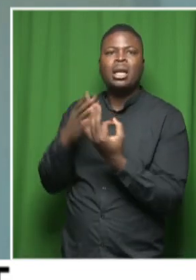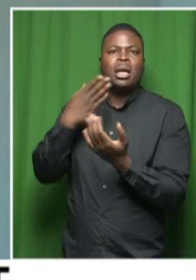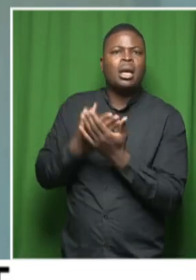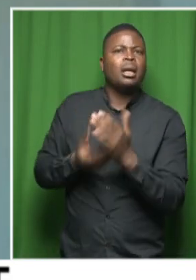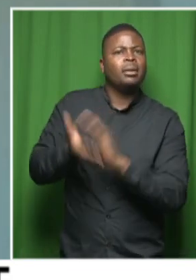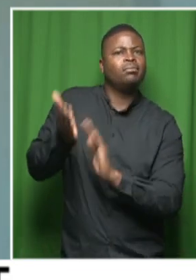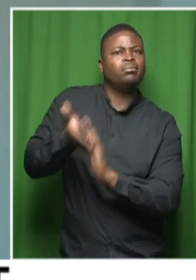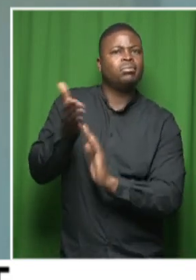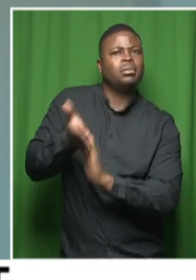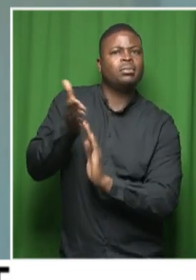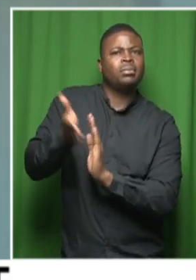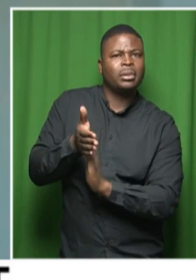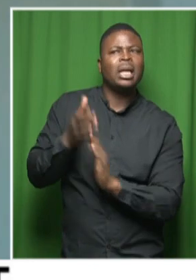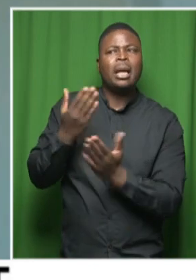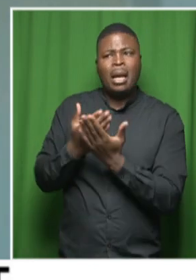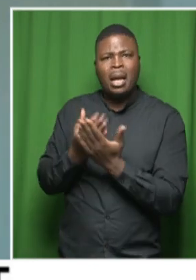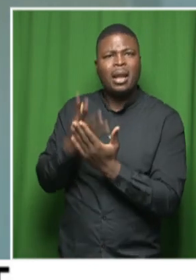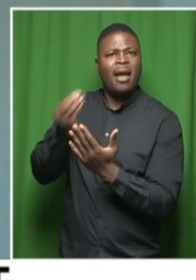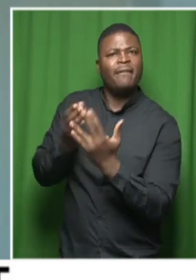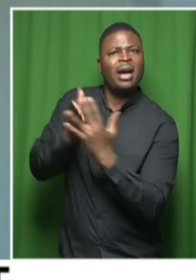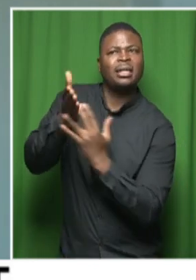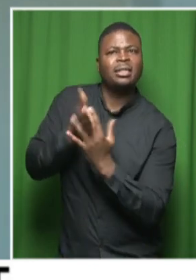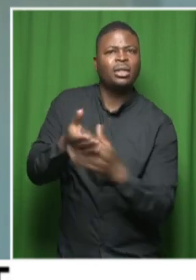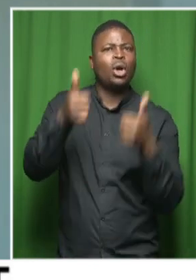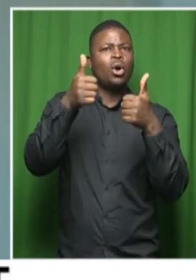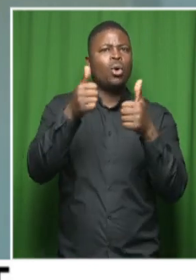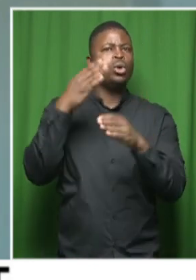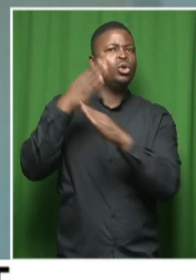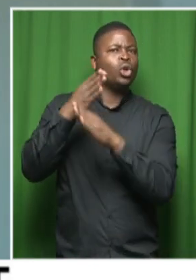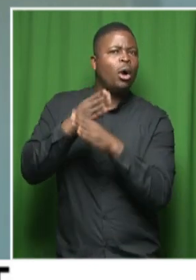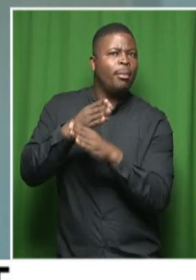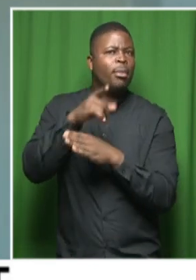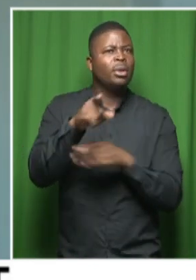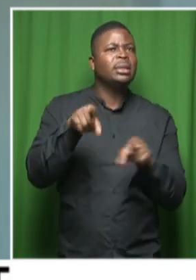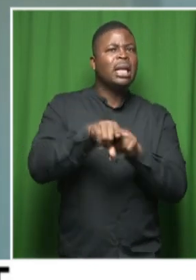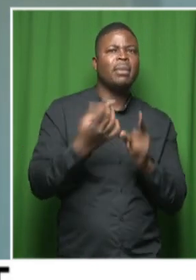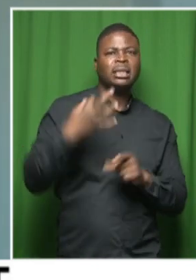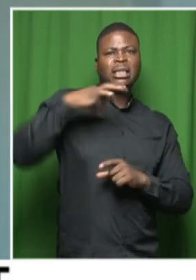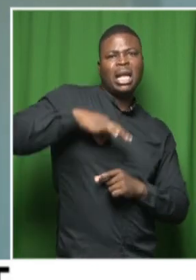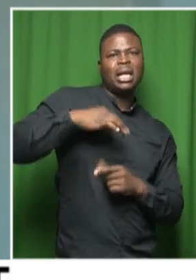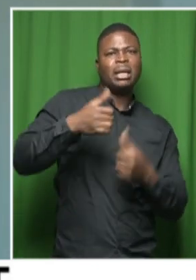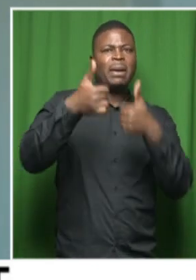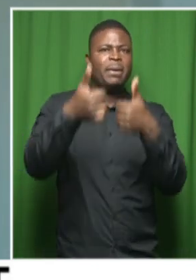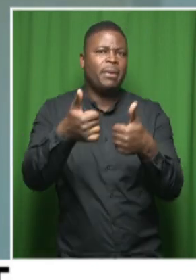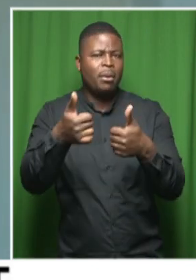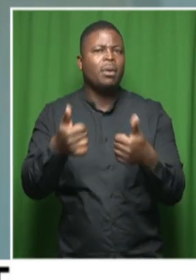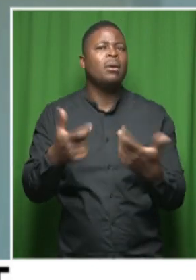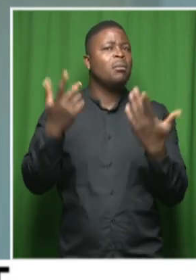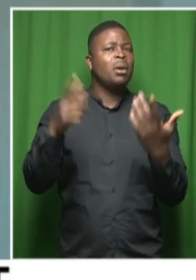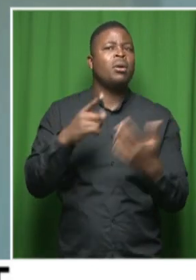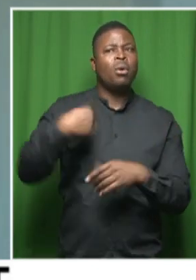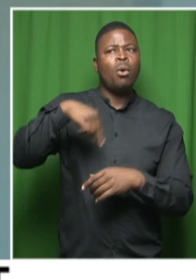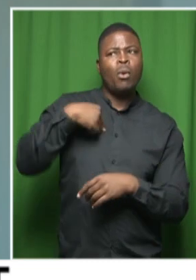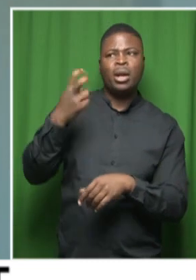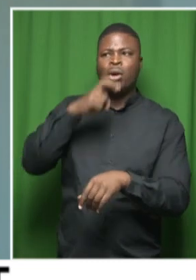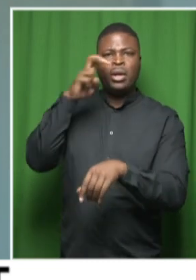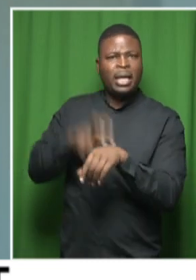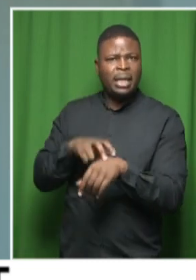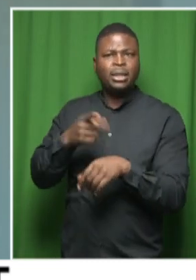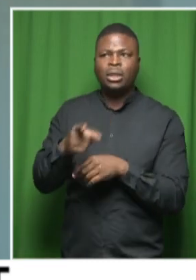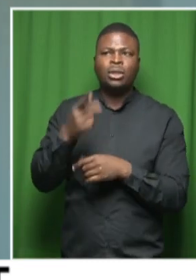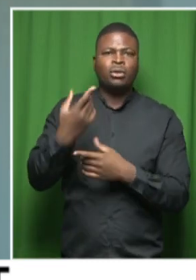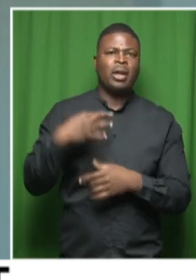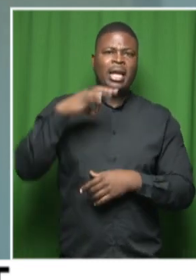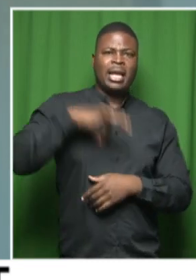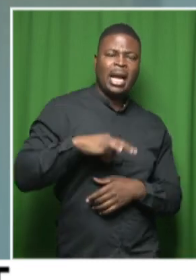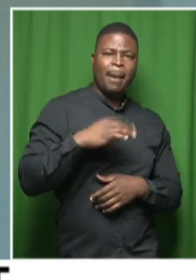families by accessing good jobs and good wages, and then we don't have to actually earn an income. The other example I want to